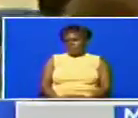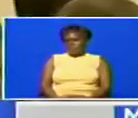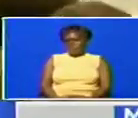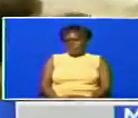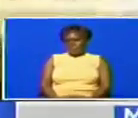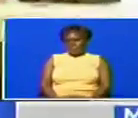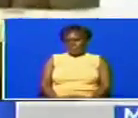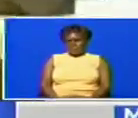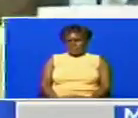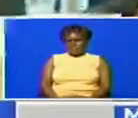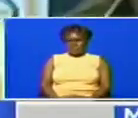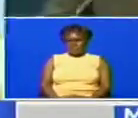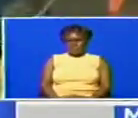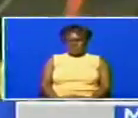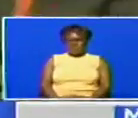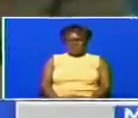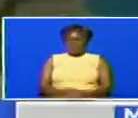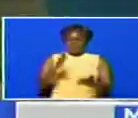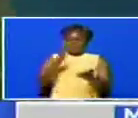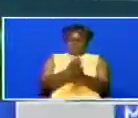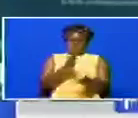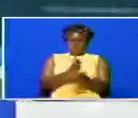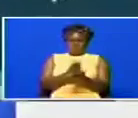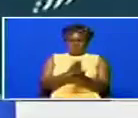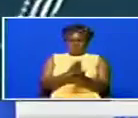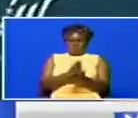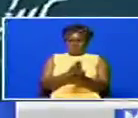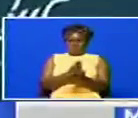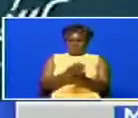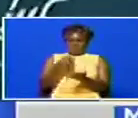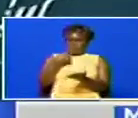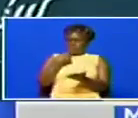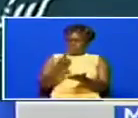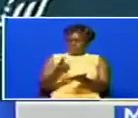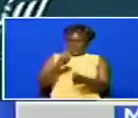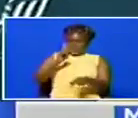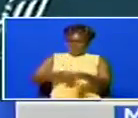Do you want to go ahead, Dr. Roy? I'll answer after. Definitely. I said it in my statement.